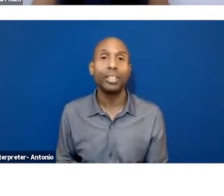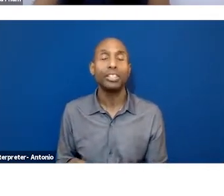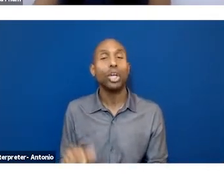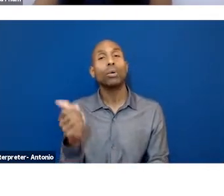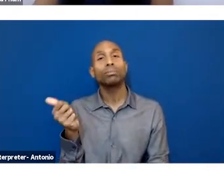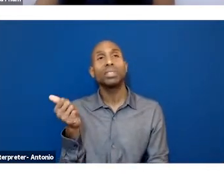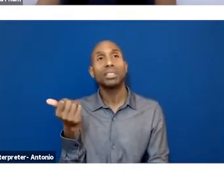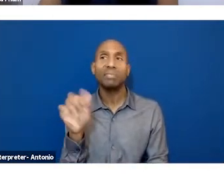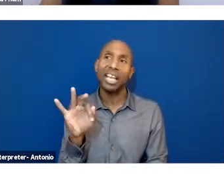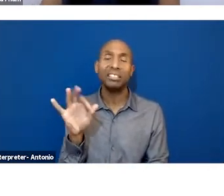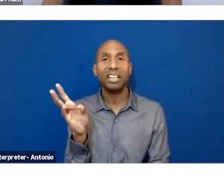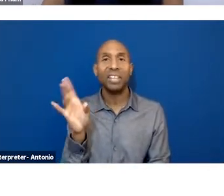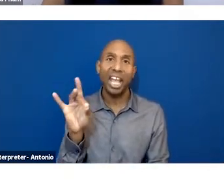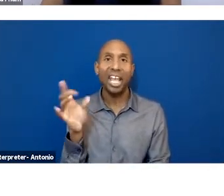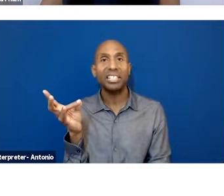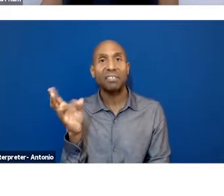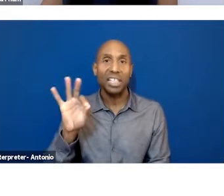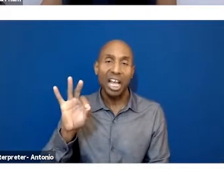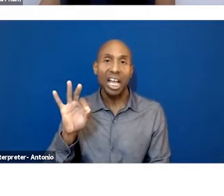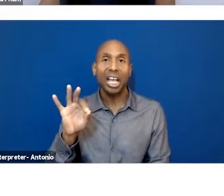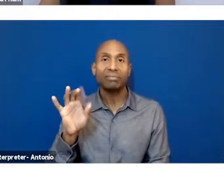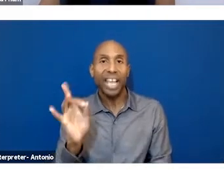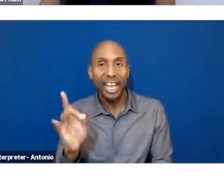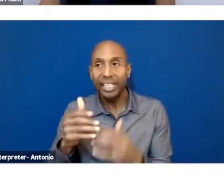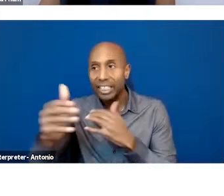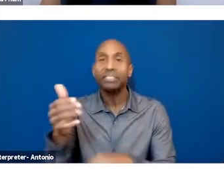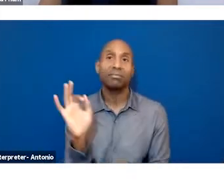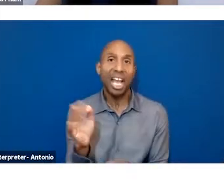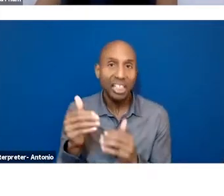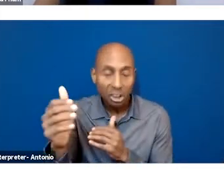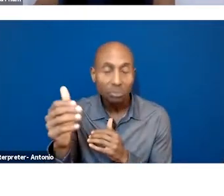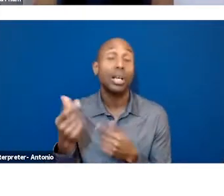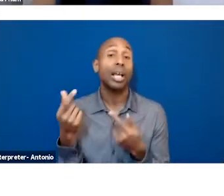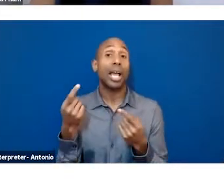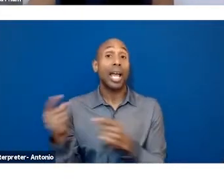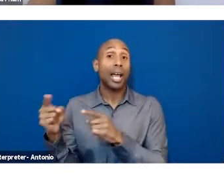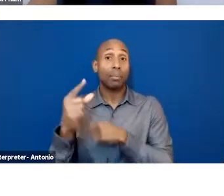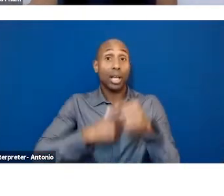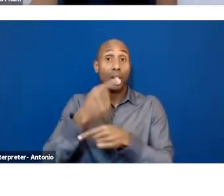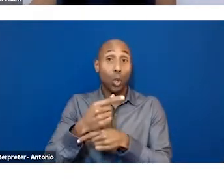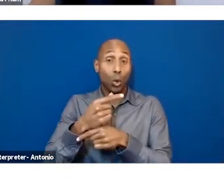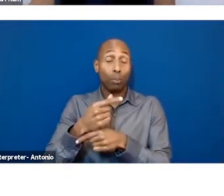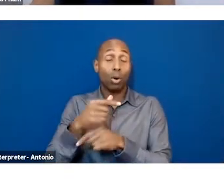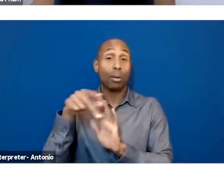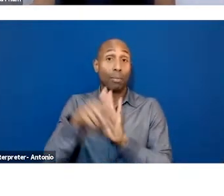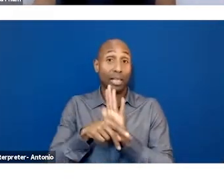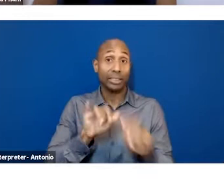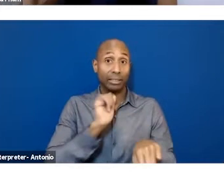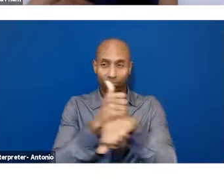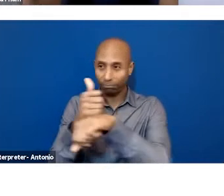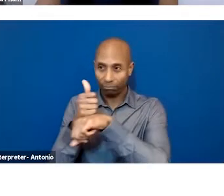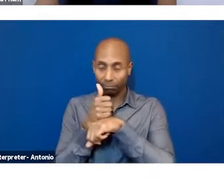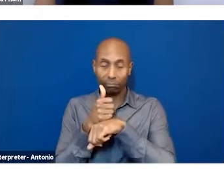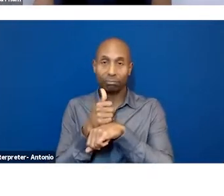1990s, globalization policies created conditions that made it possible for Western companies